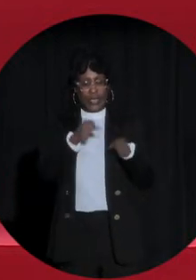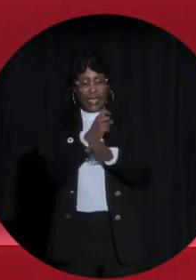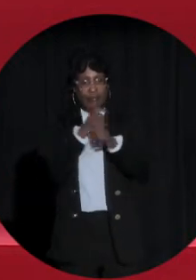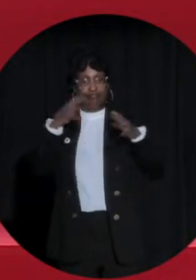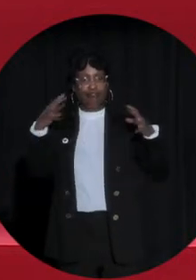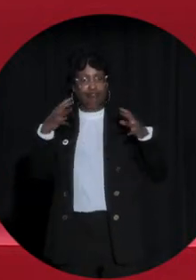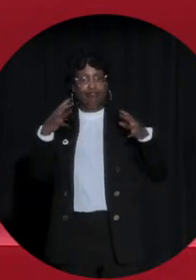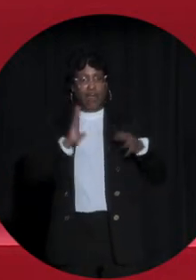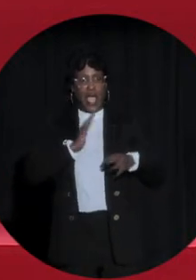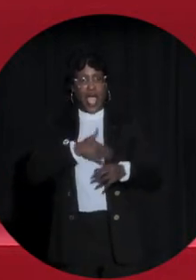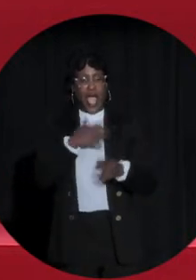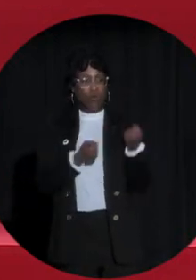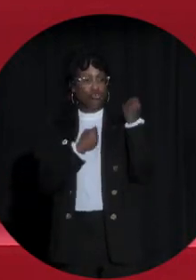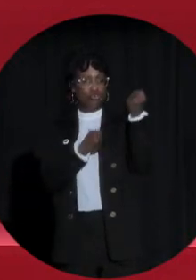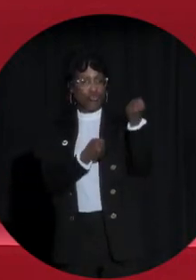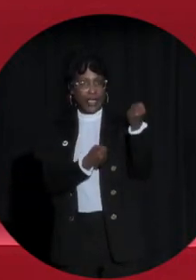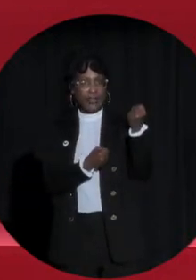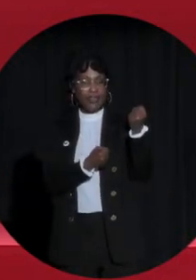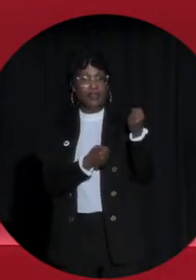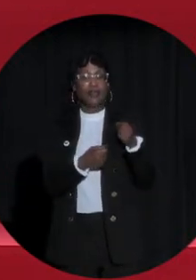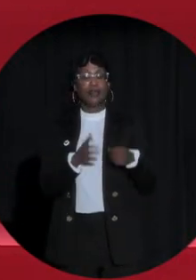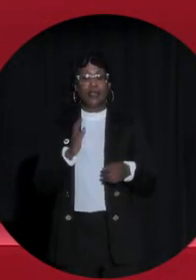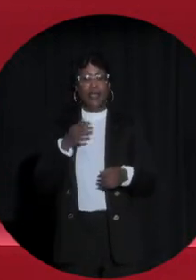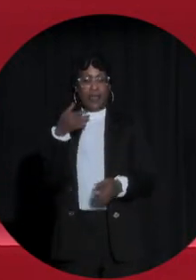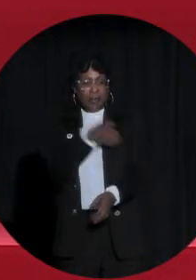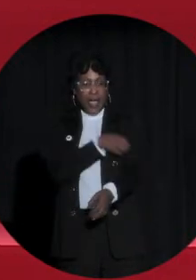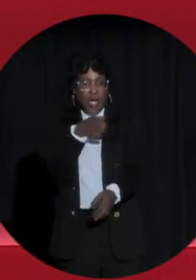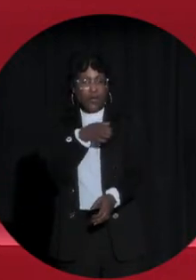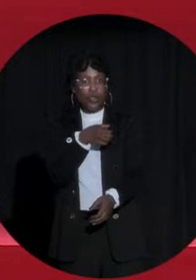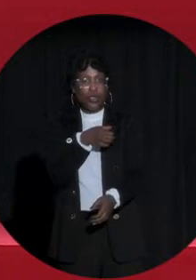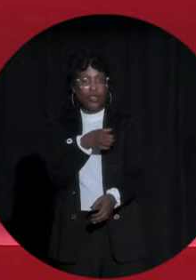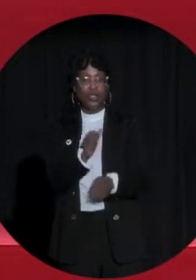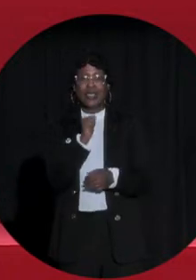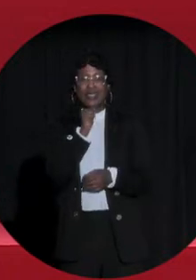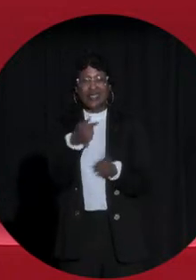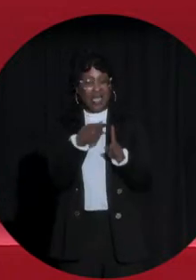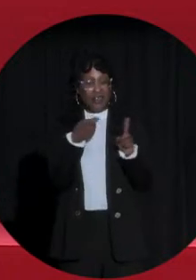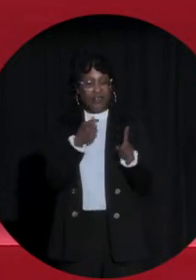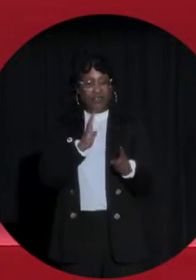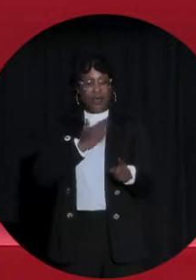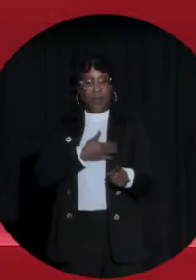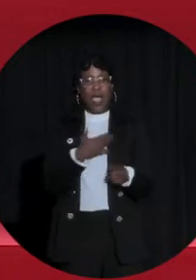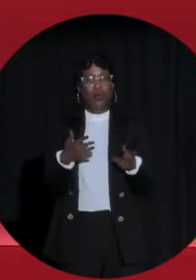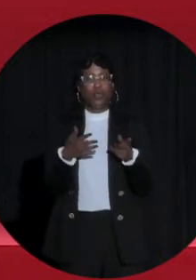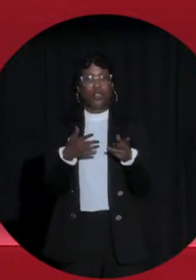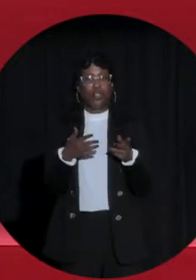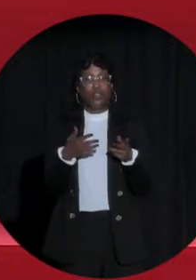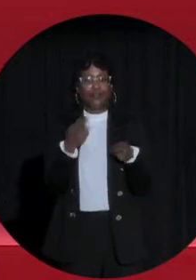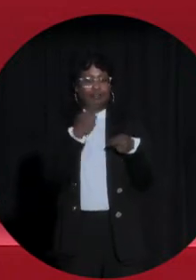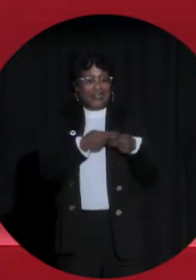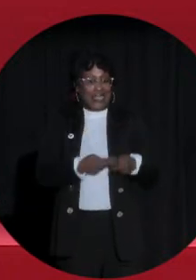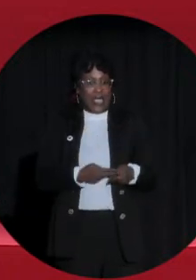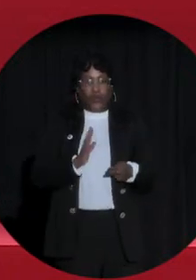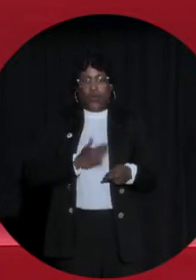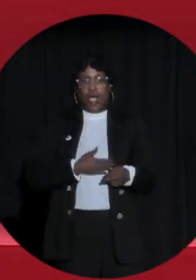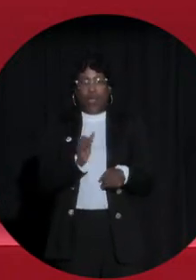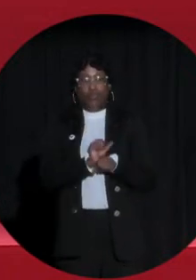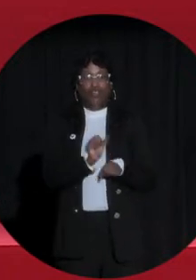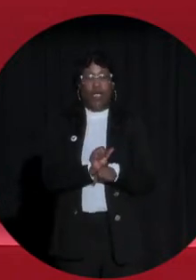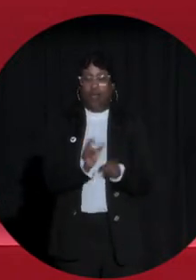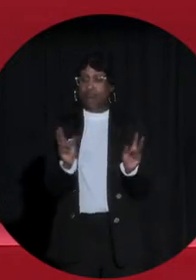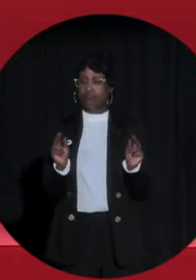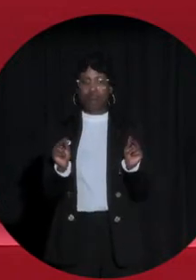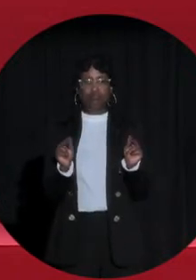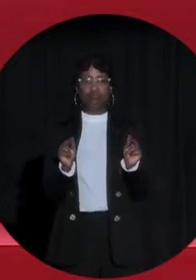this strength, this power we have, does not come from our positions or titles. It comes from the people,